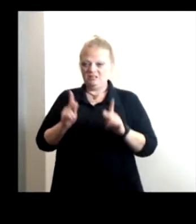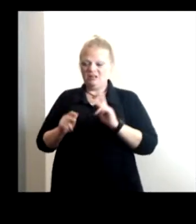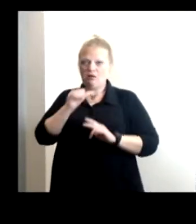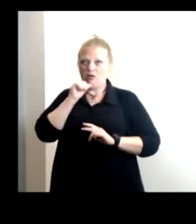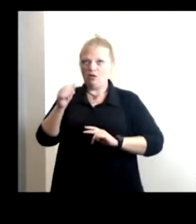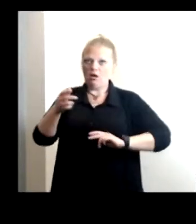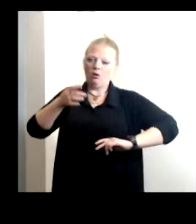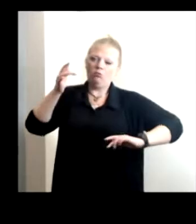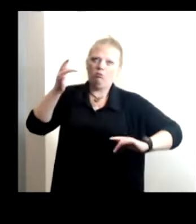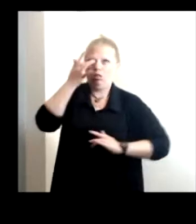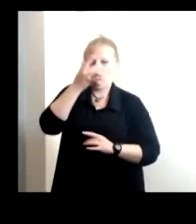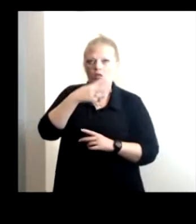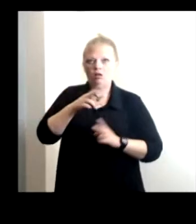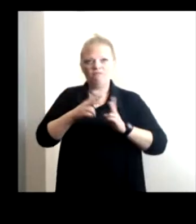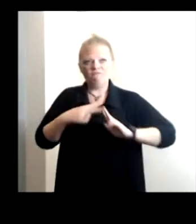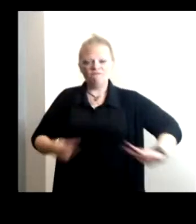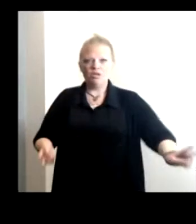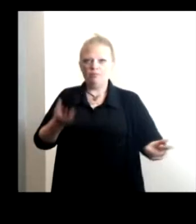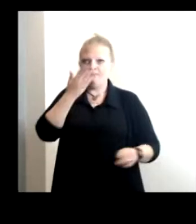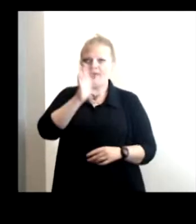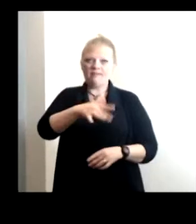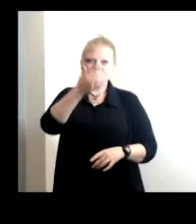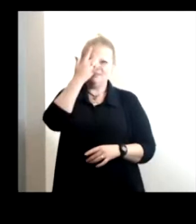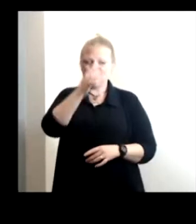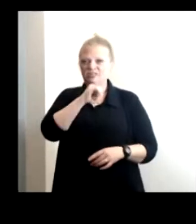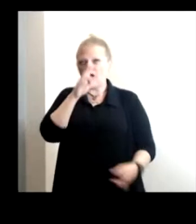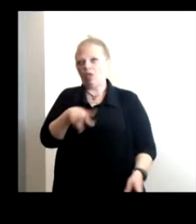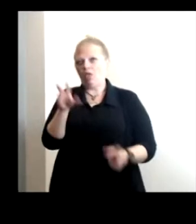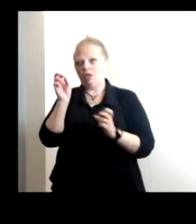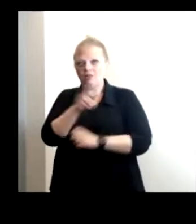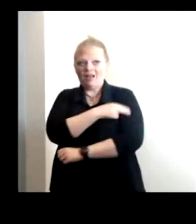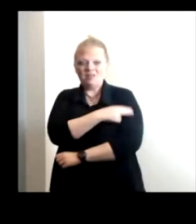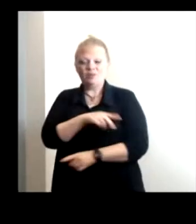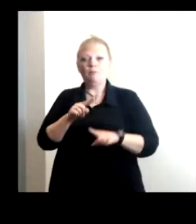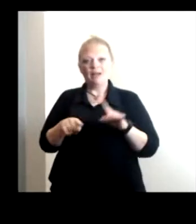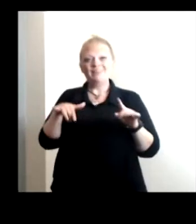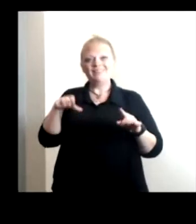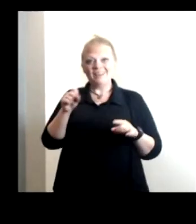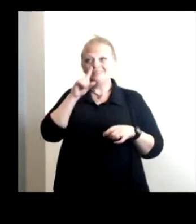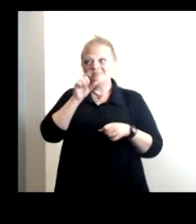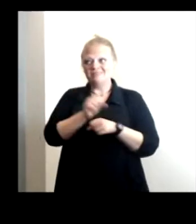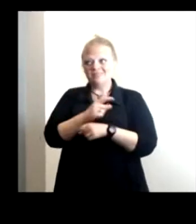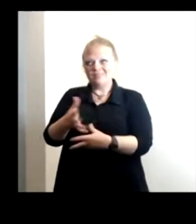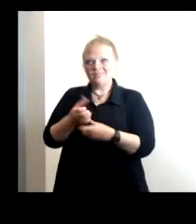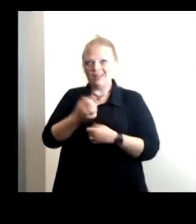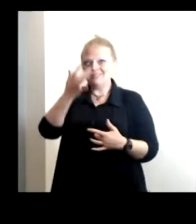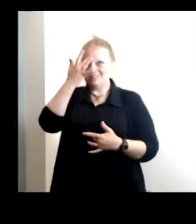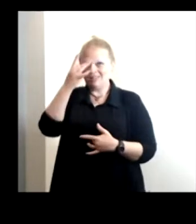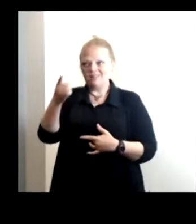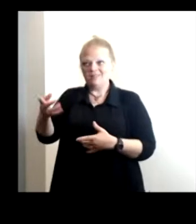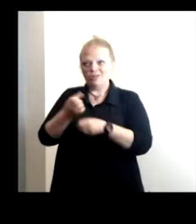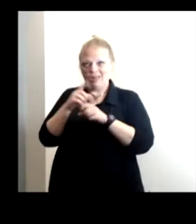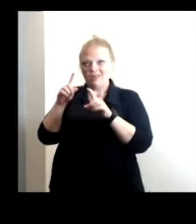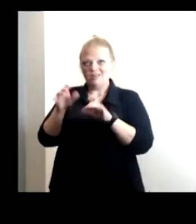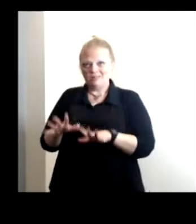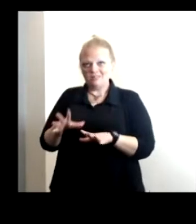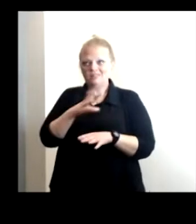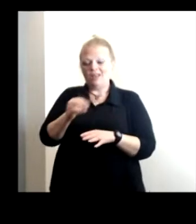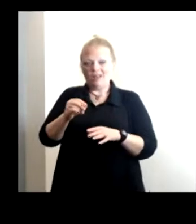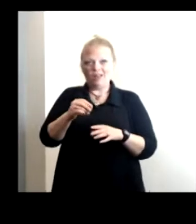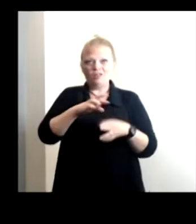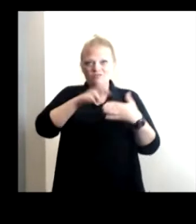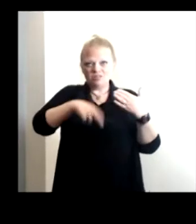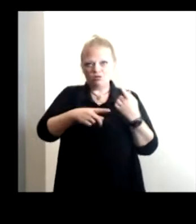sick. They're not hospitalized, but they are getting sick and they're getting tested, and their tests are coming back